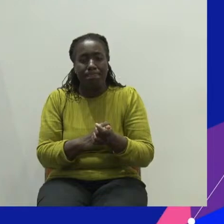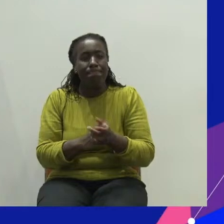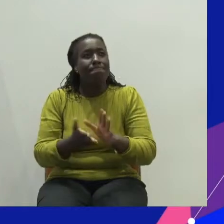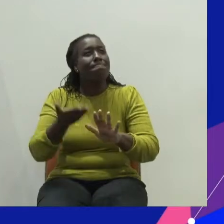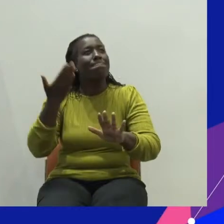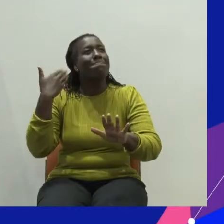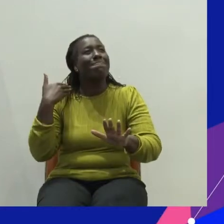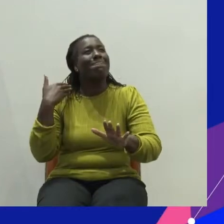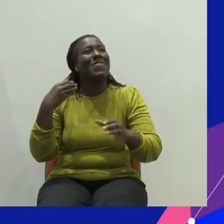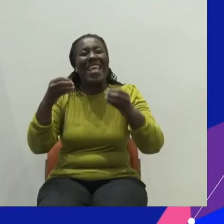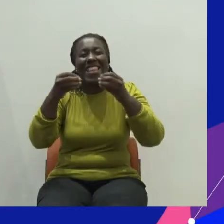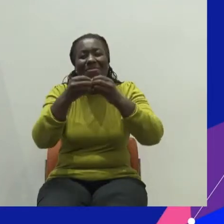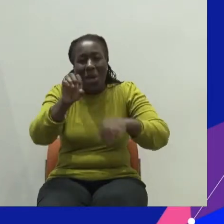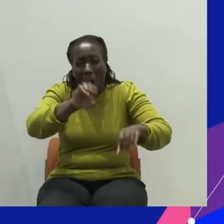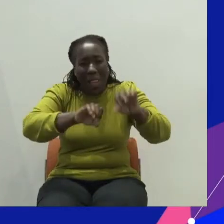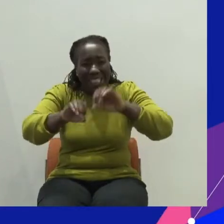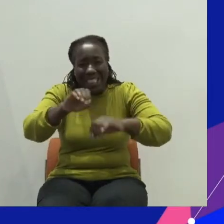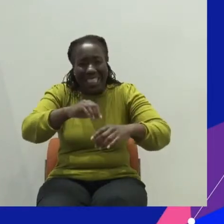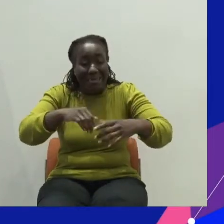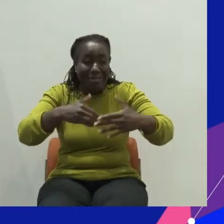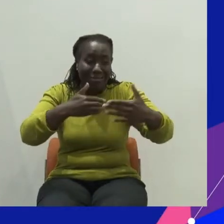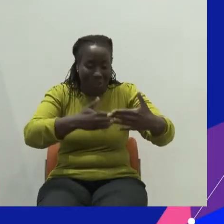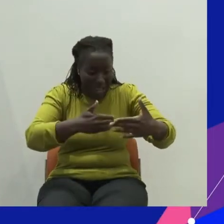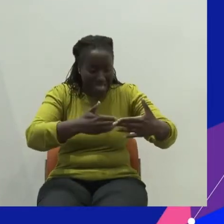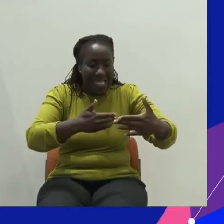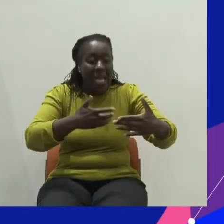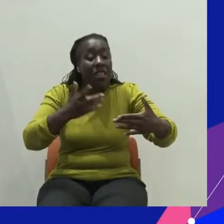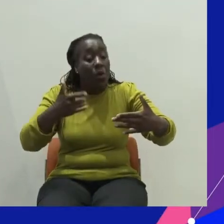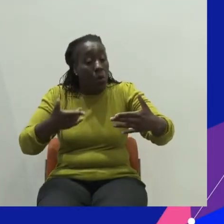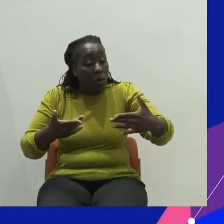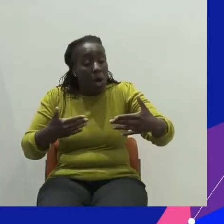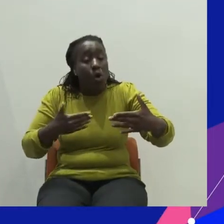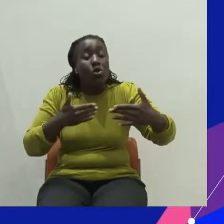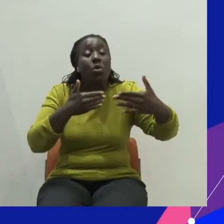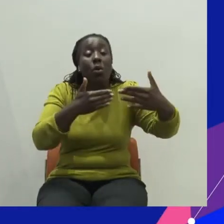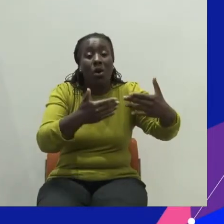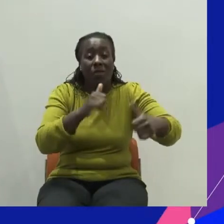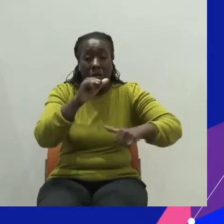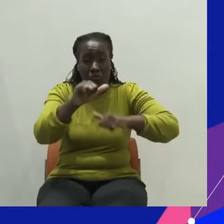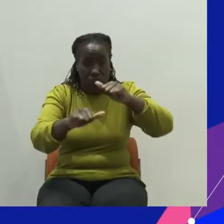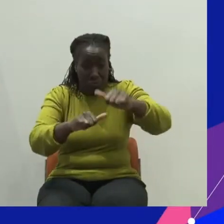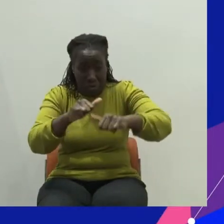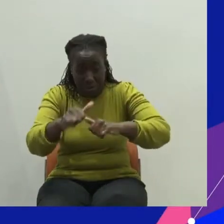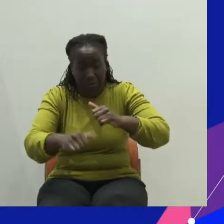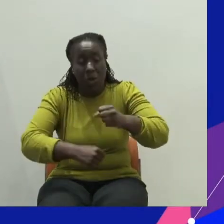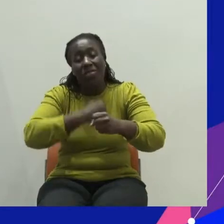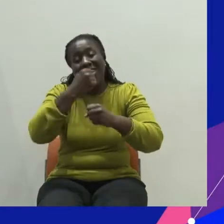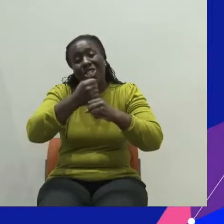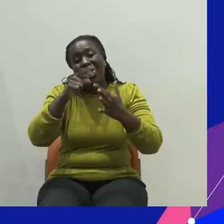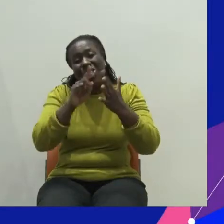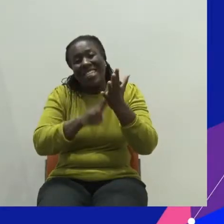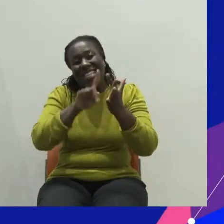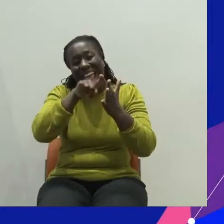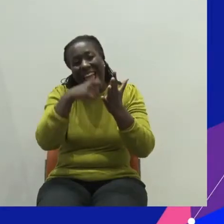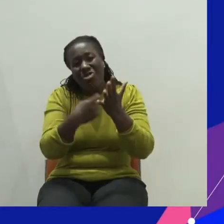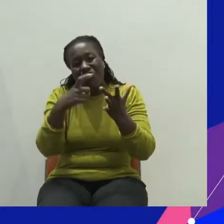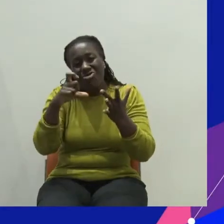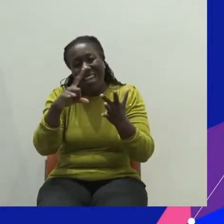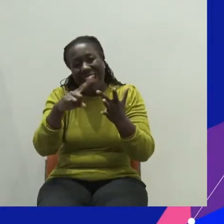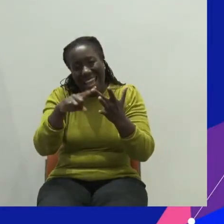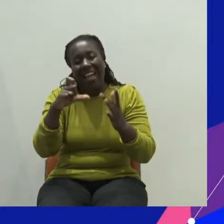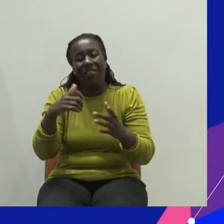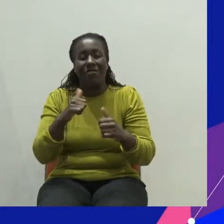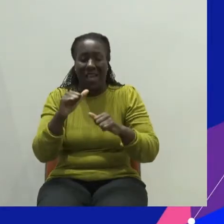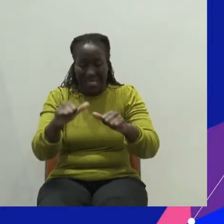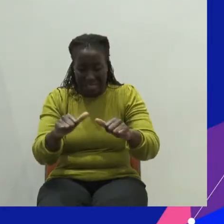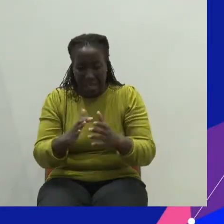the biology phase of it, but in which it had gone towards more of a process engineering phase. We were working with, Tom Ellis mentioned earlier